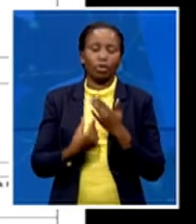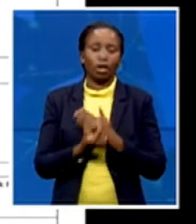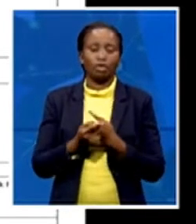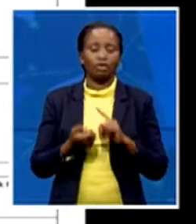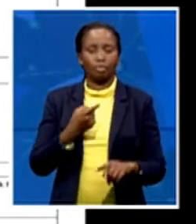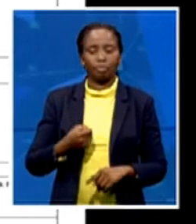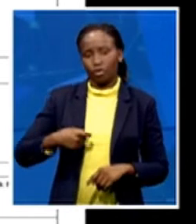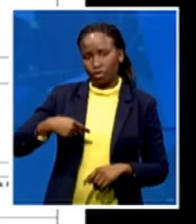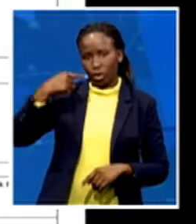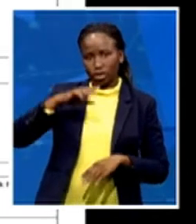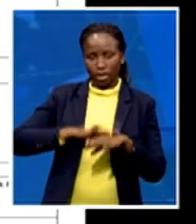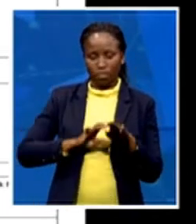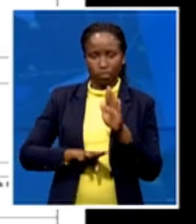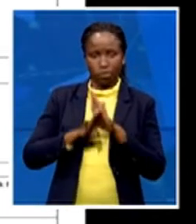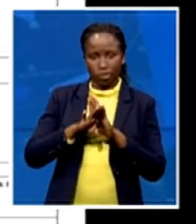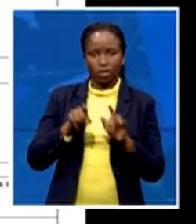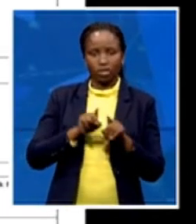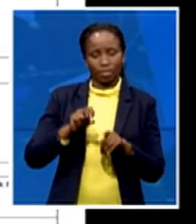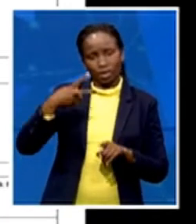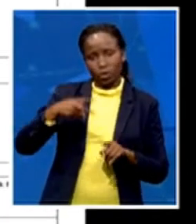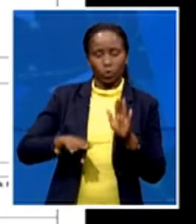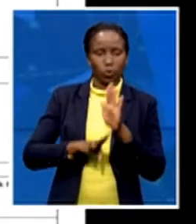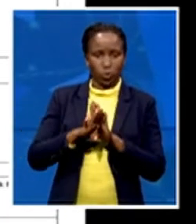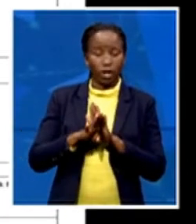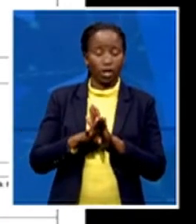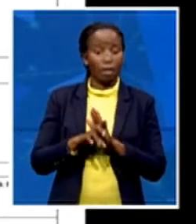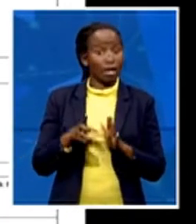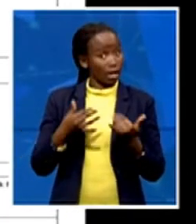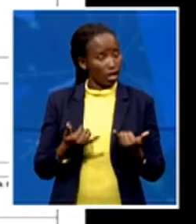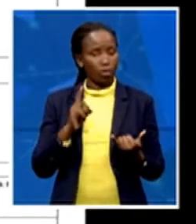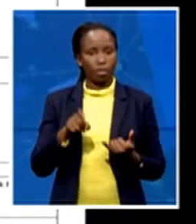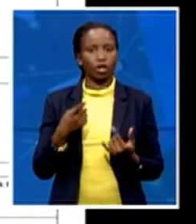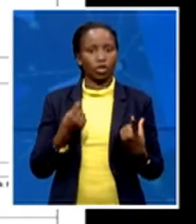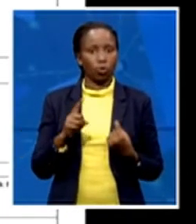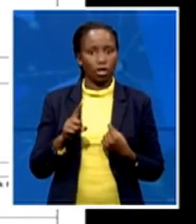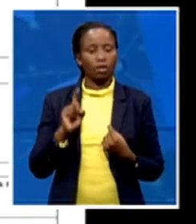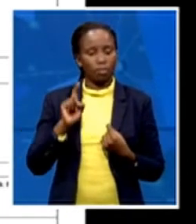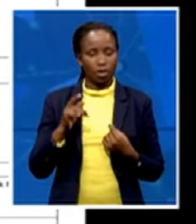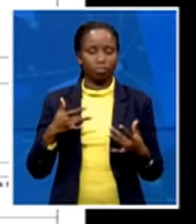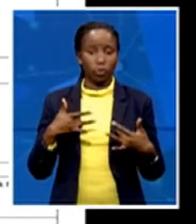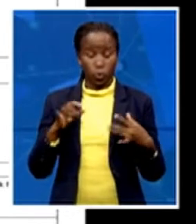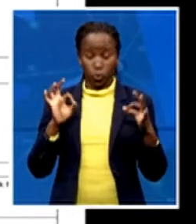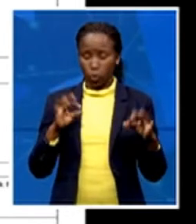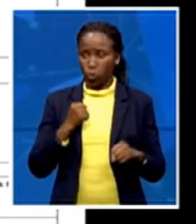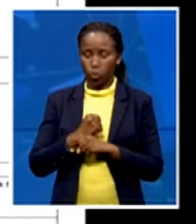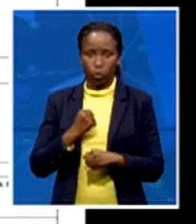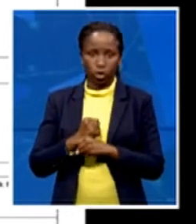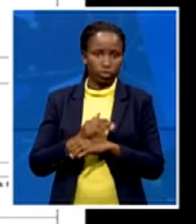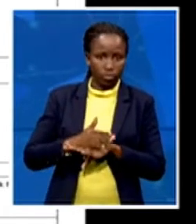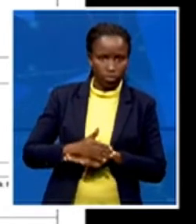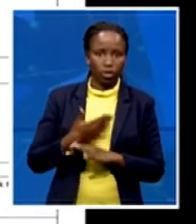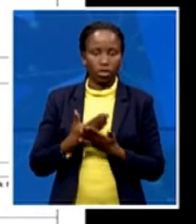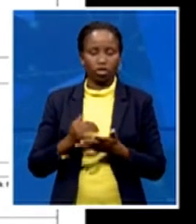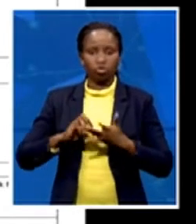do now is really have a very, very concerted effort to be able to try and flatten the curve, to avoid